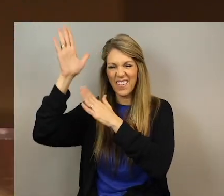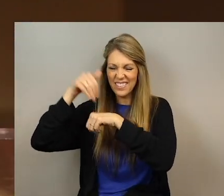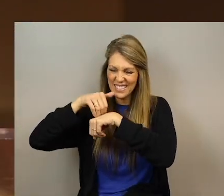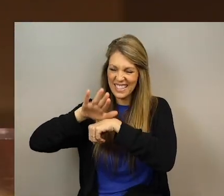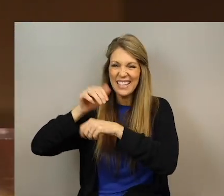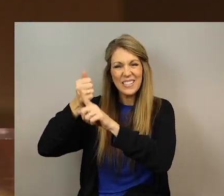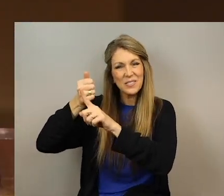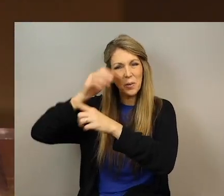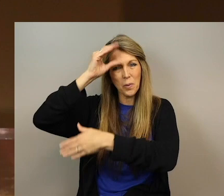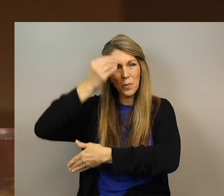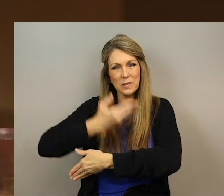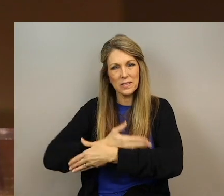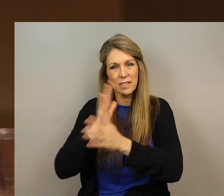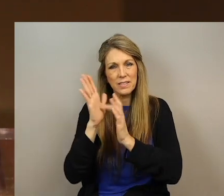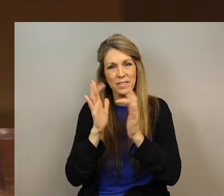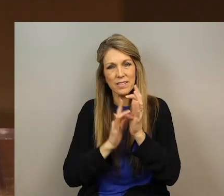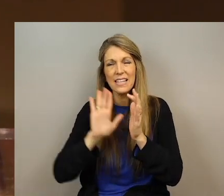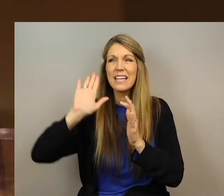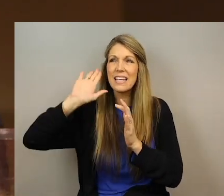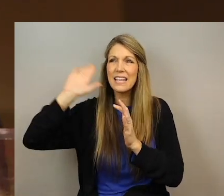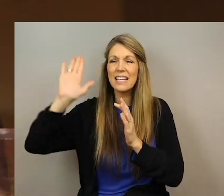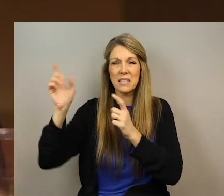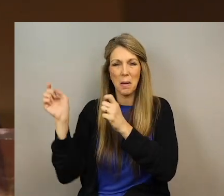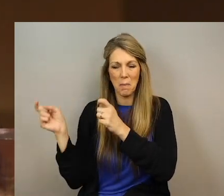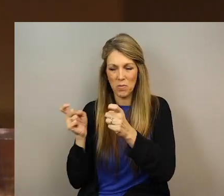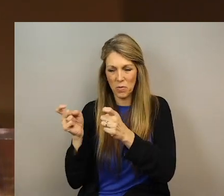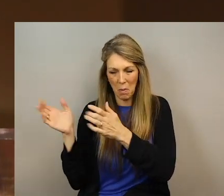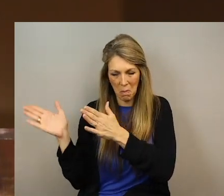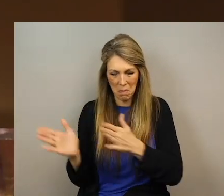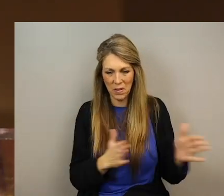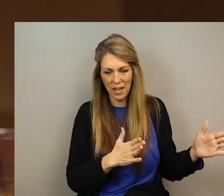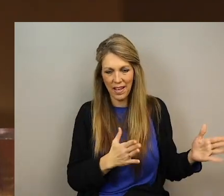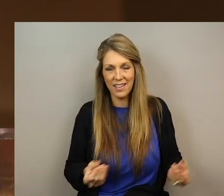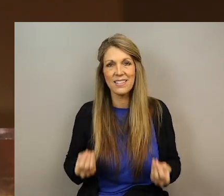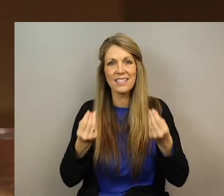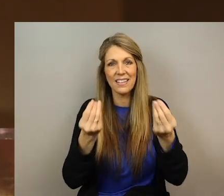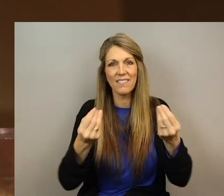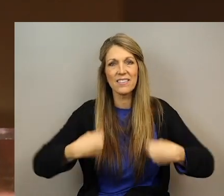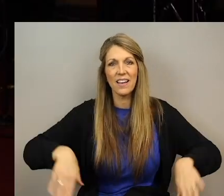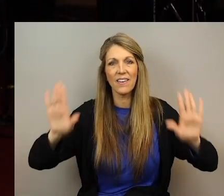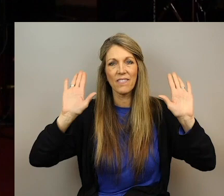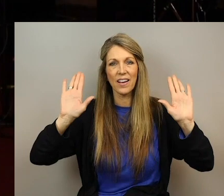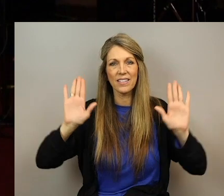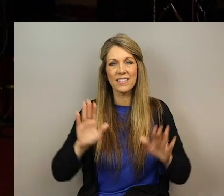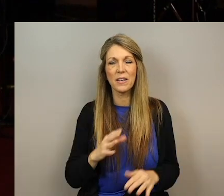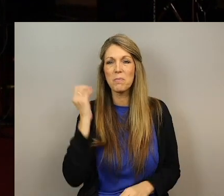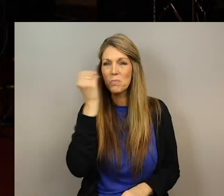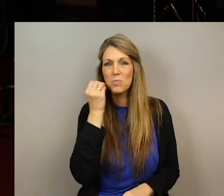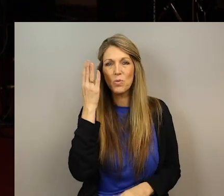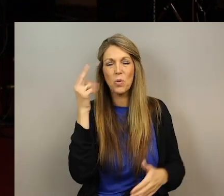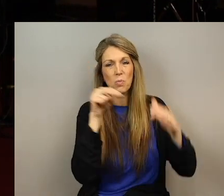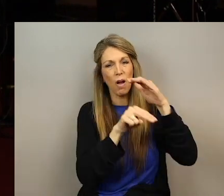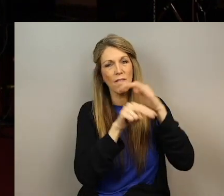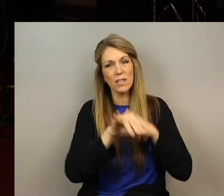Son Jesus, but in his sovereign plan gave him as a sacrifice for you and I. Or the beautiful prophecy